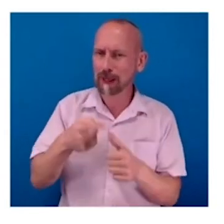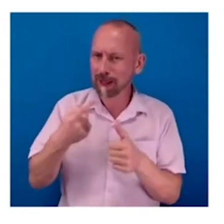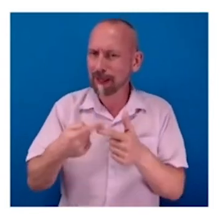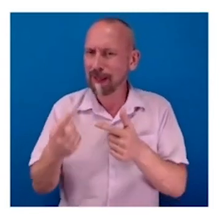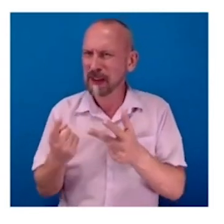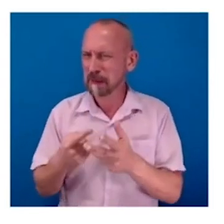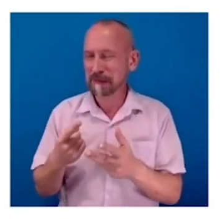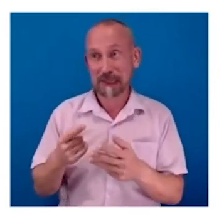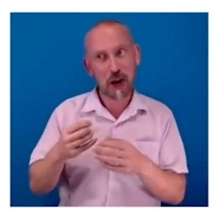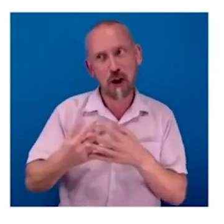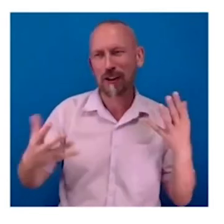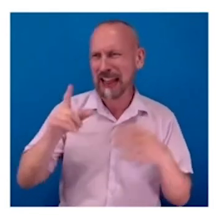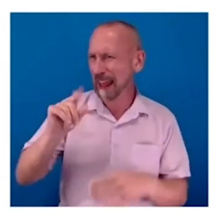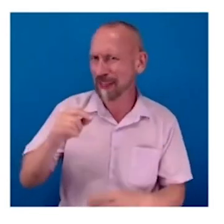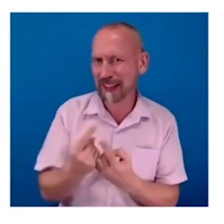otherwise, I